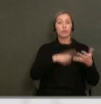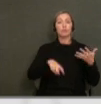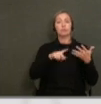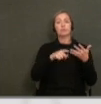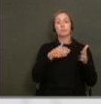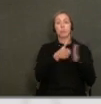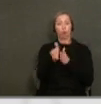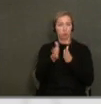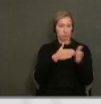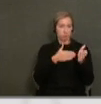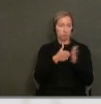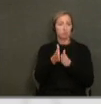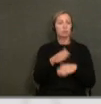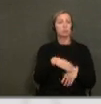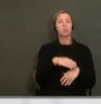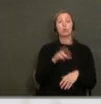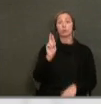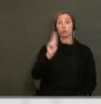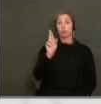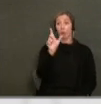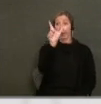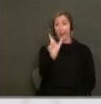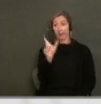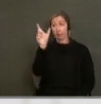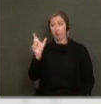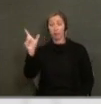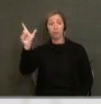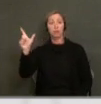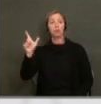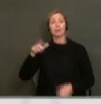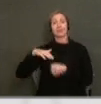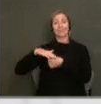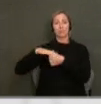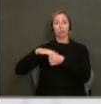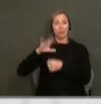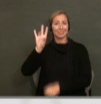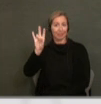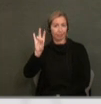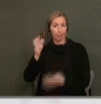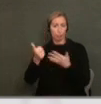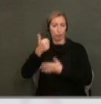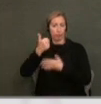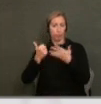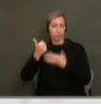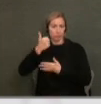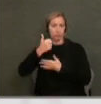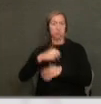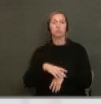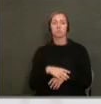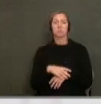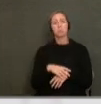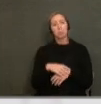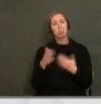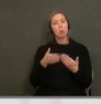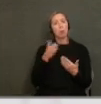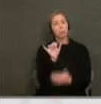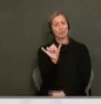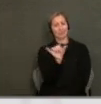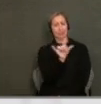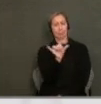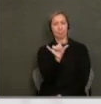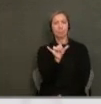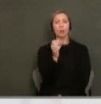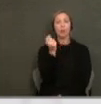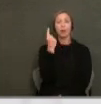the right-hand side, you'll see what were the priorities for District 7. Pretty much the same with the exception